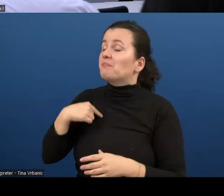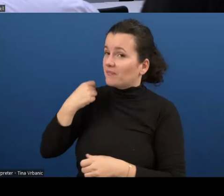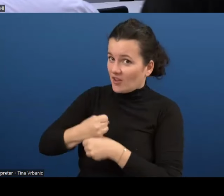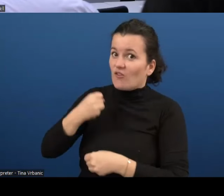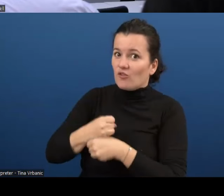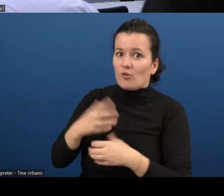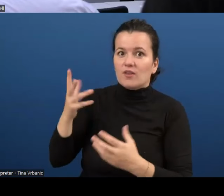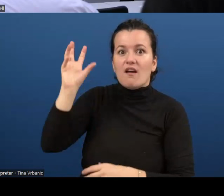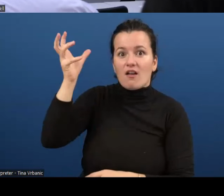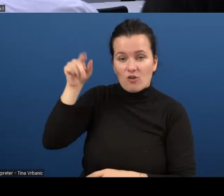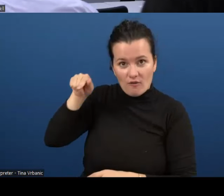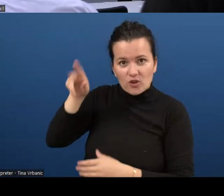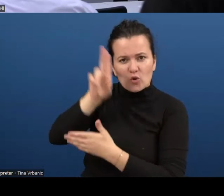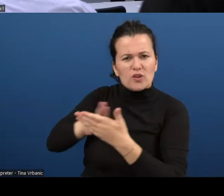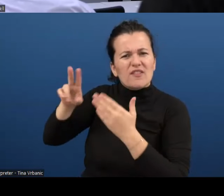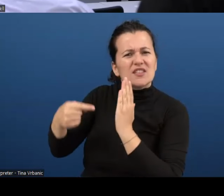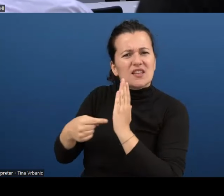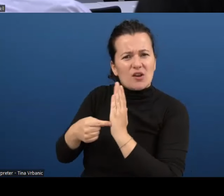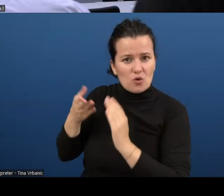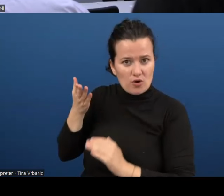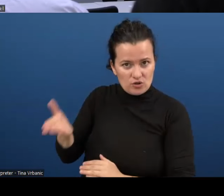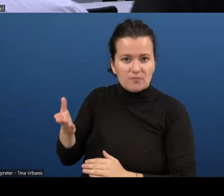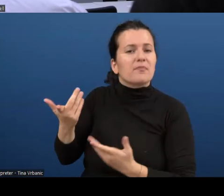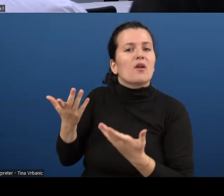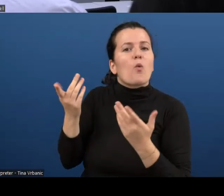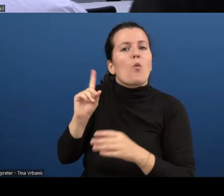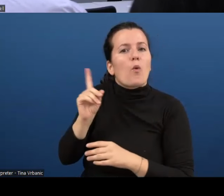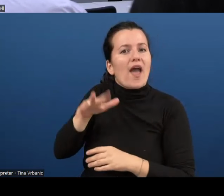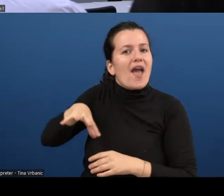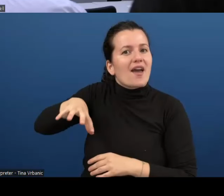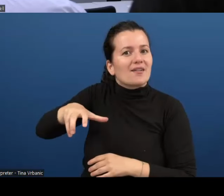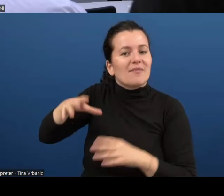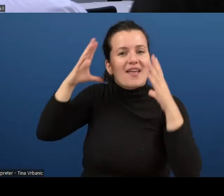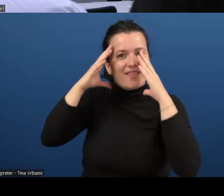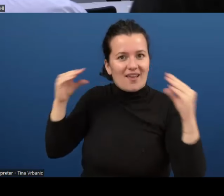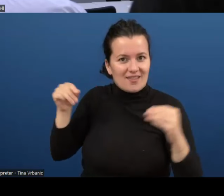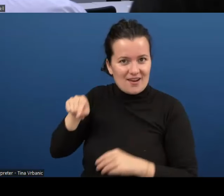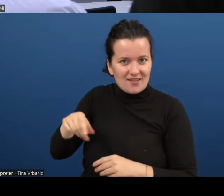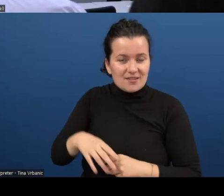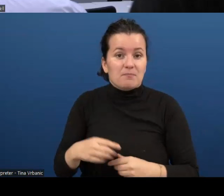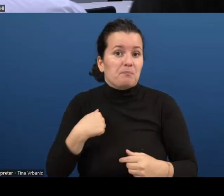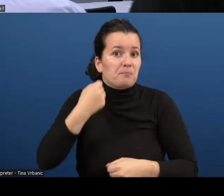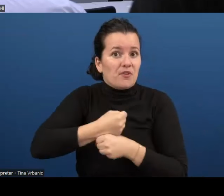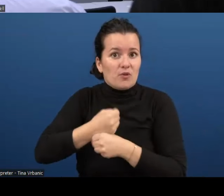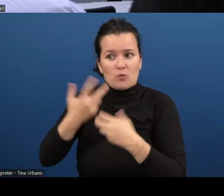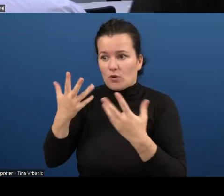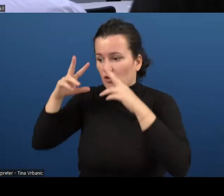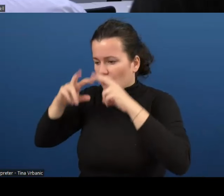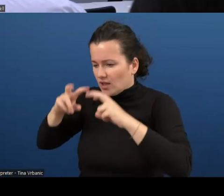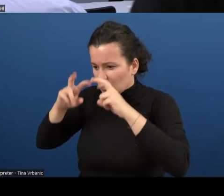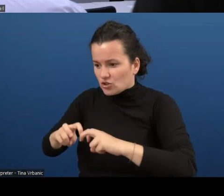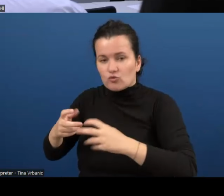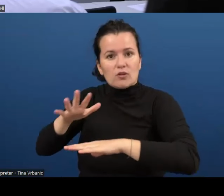Eindhoven University of Technology. And indeed, my focus of research is haptic perception and